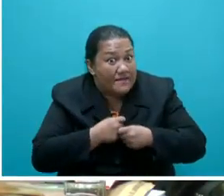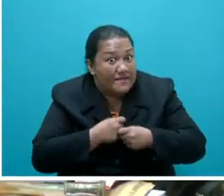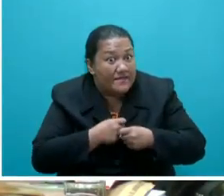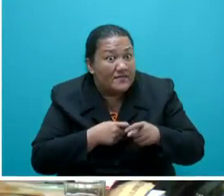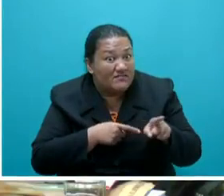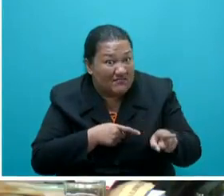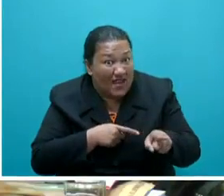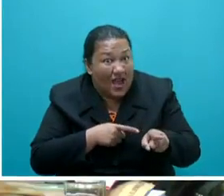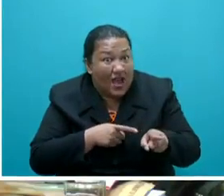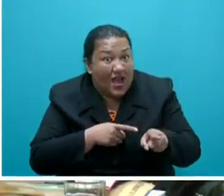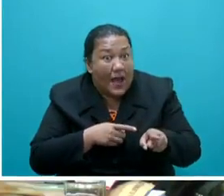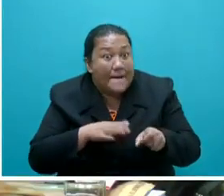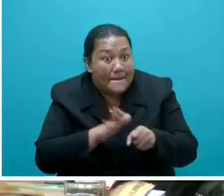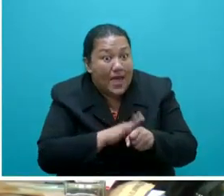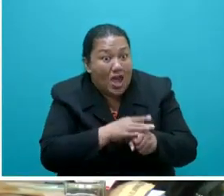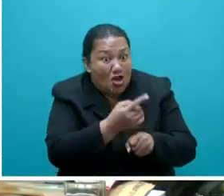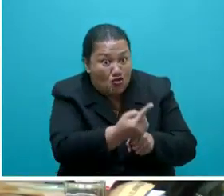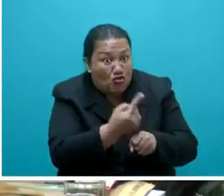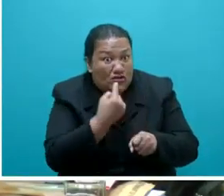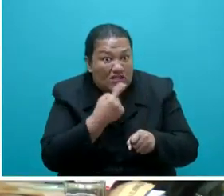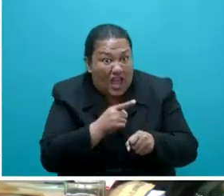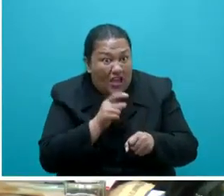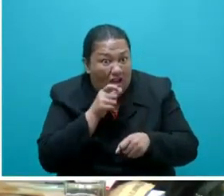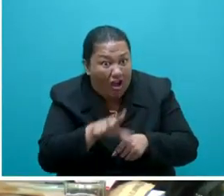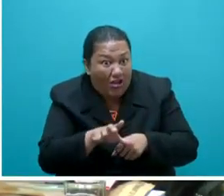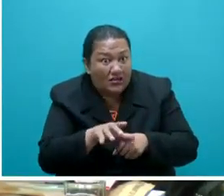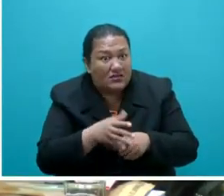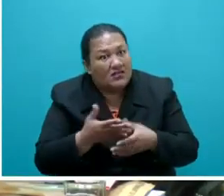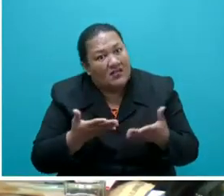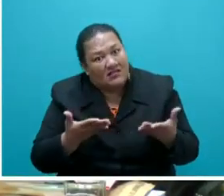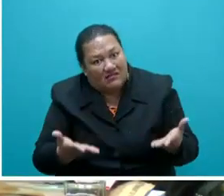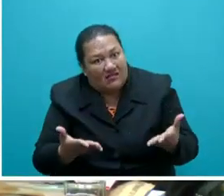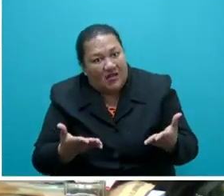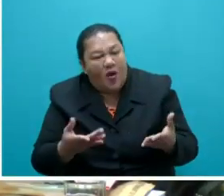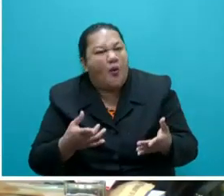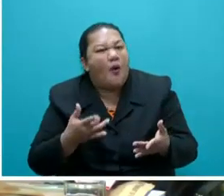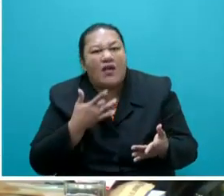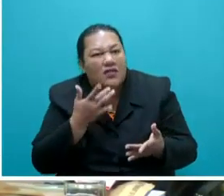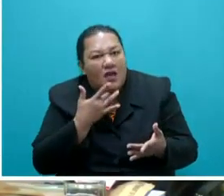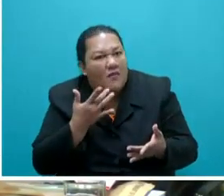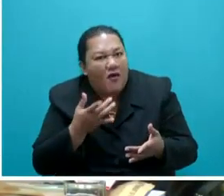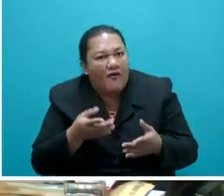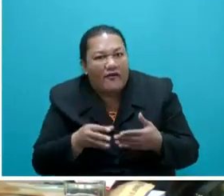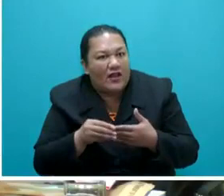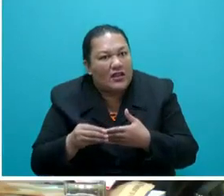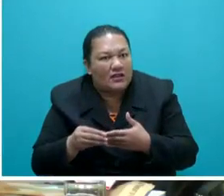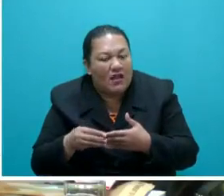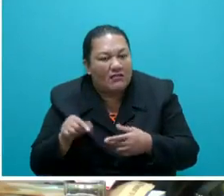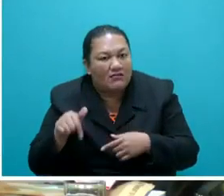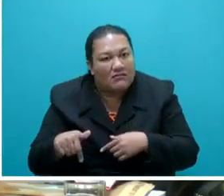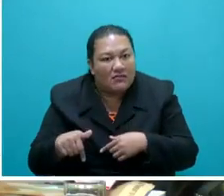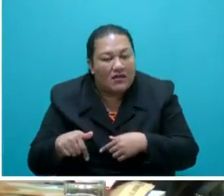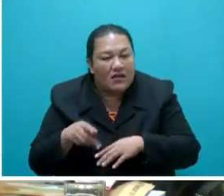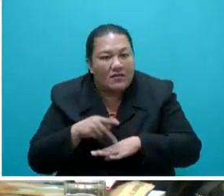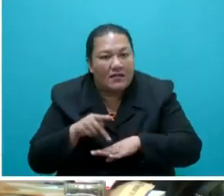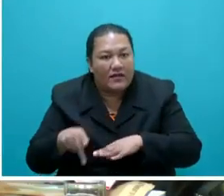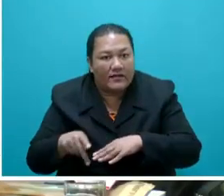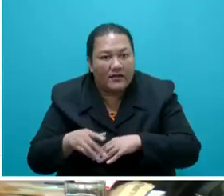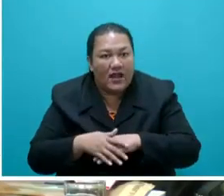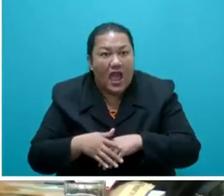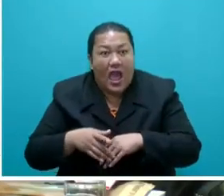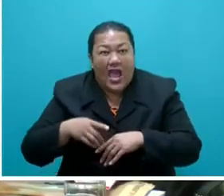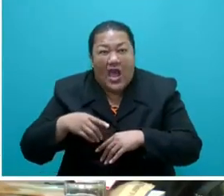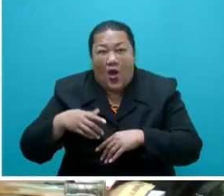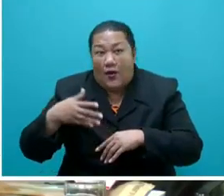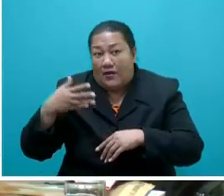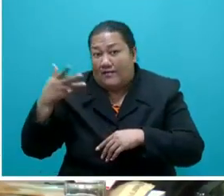what hope can the people we serve have in us? Listening to the speeches made in this House over the past few days, from